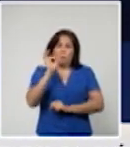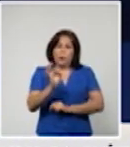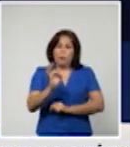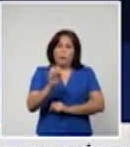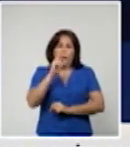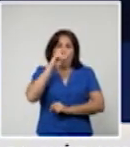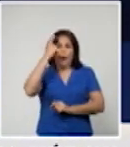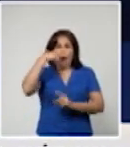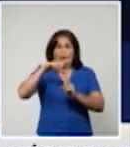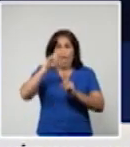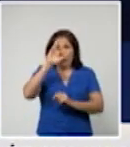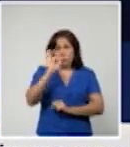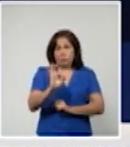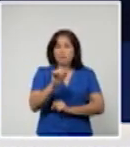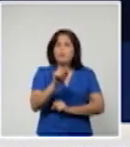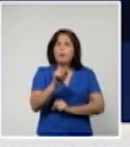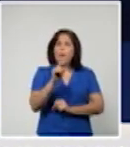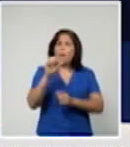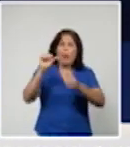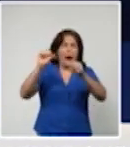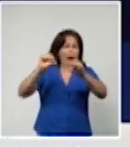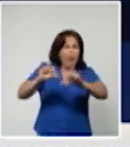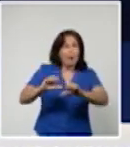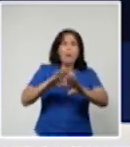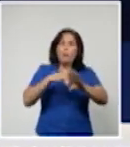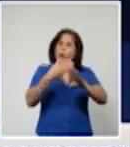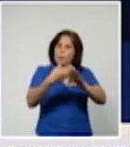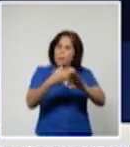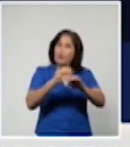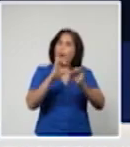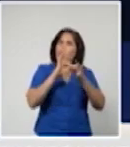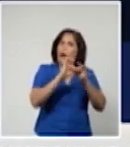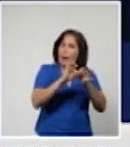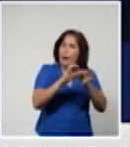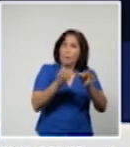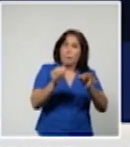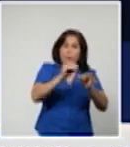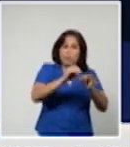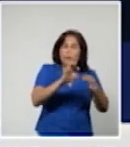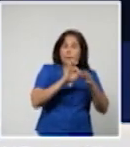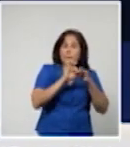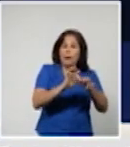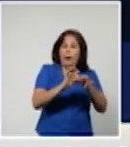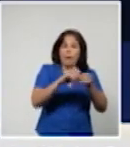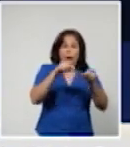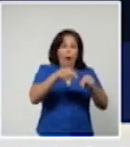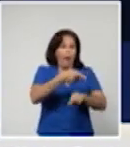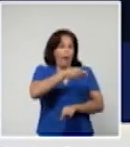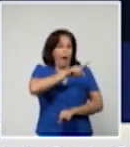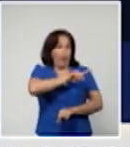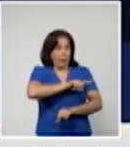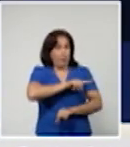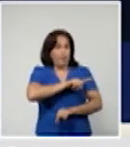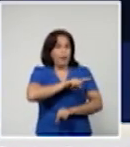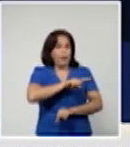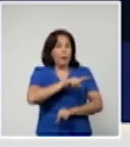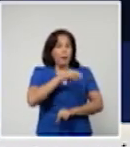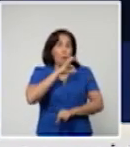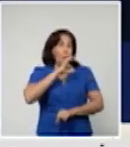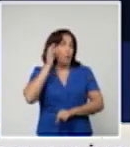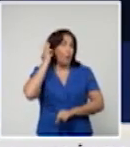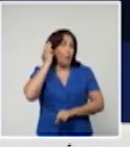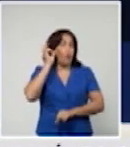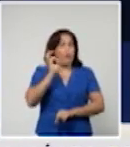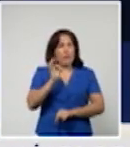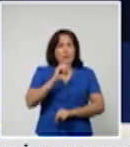and yesterday as stable and is being closely monitored. That is to say, her recovery has been